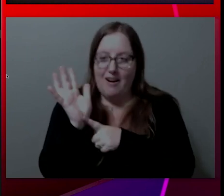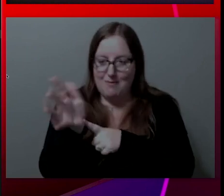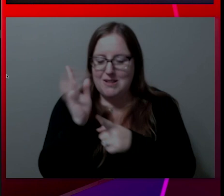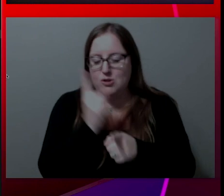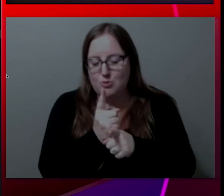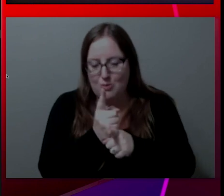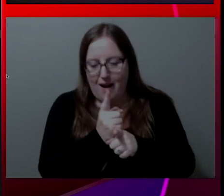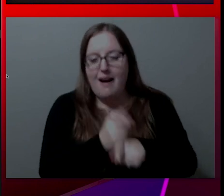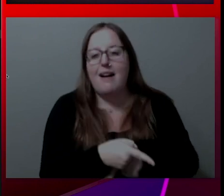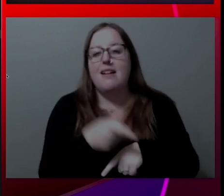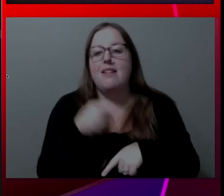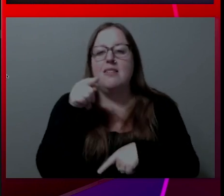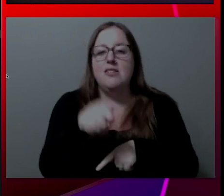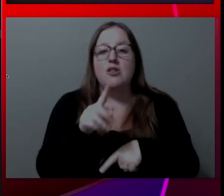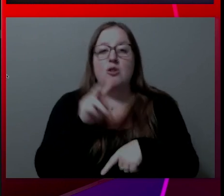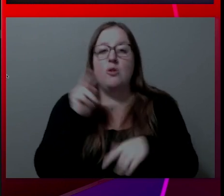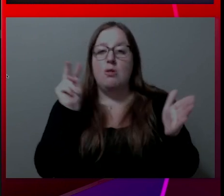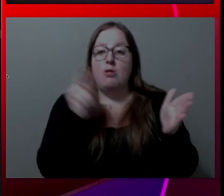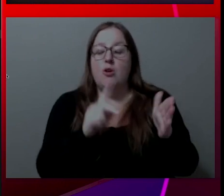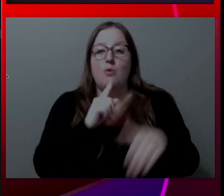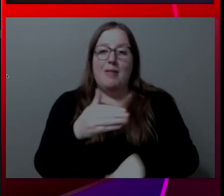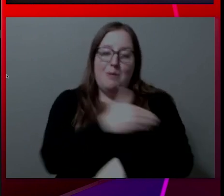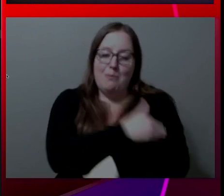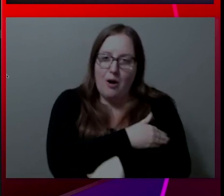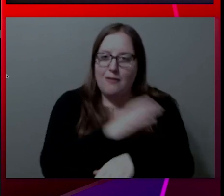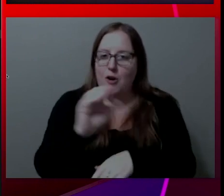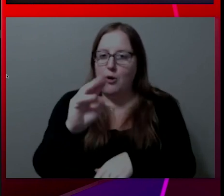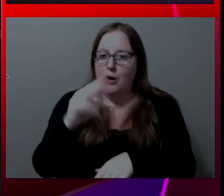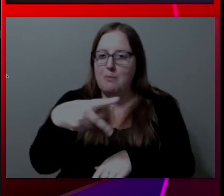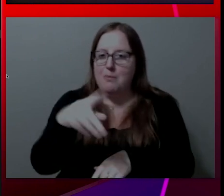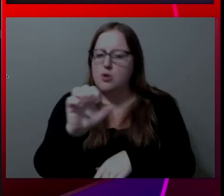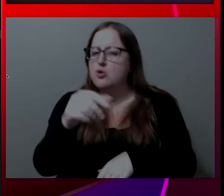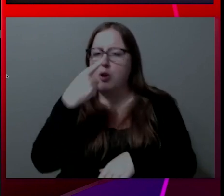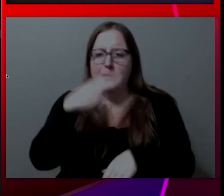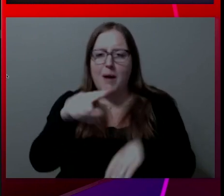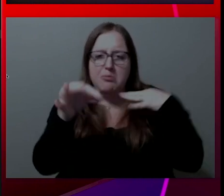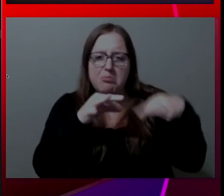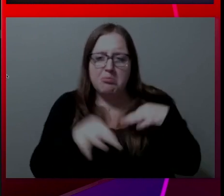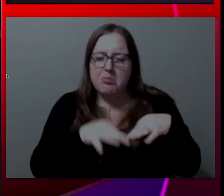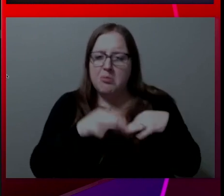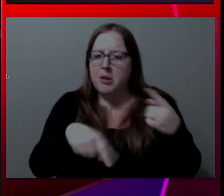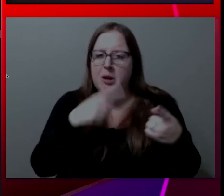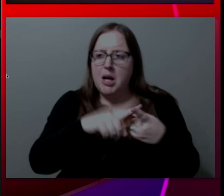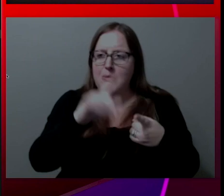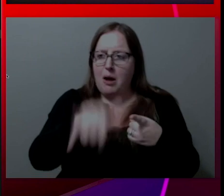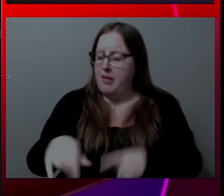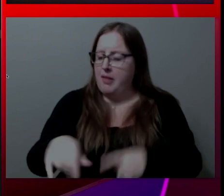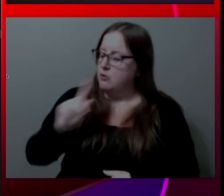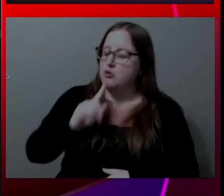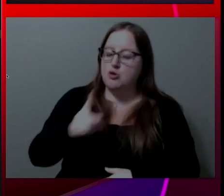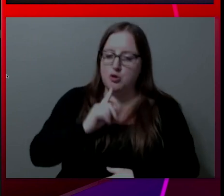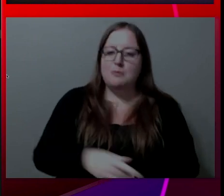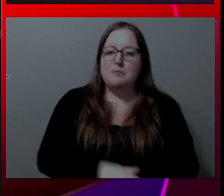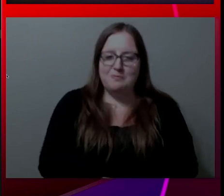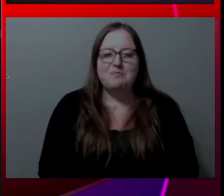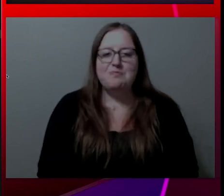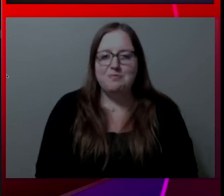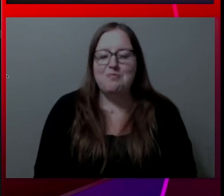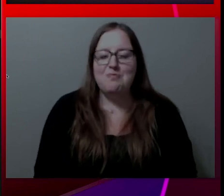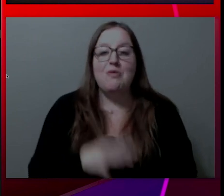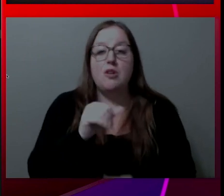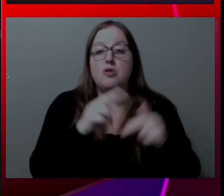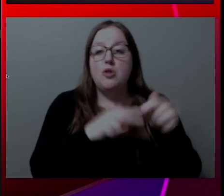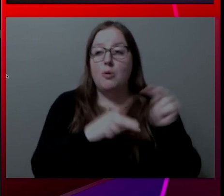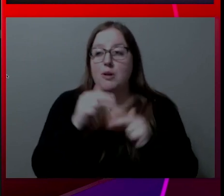imagine you must be doing some really powerful compute stuff behind the scenes. Can you tell us a little bit about? Yeah, of course. So we've built